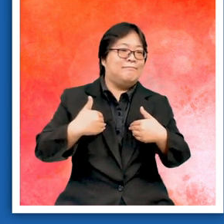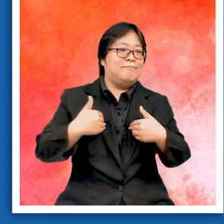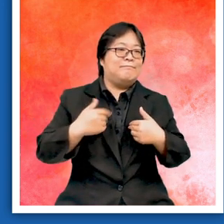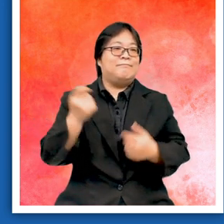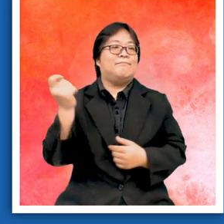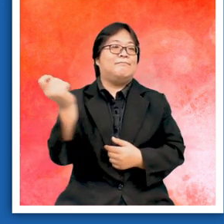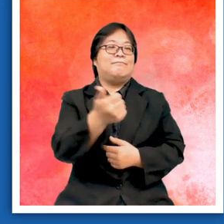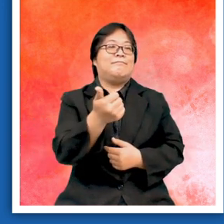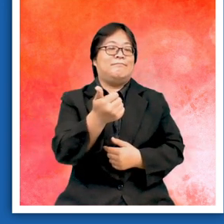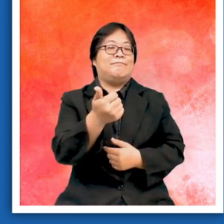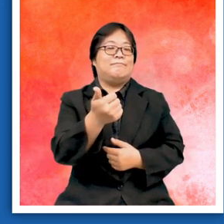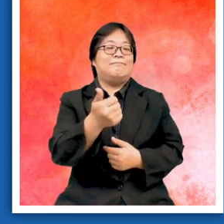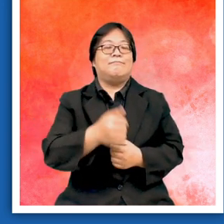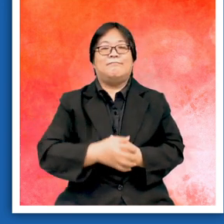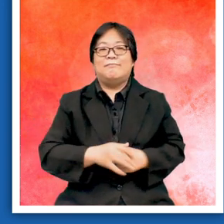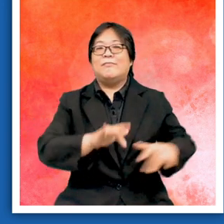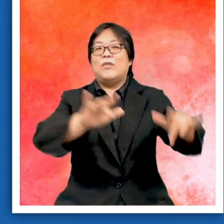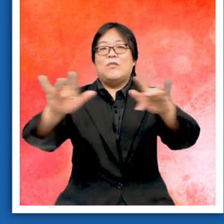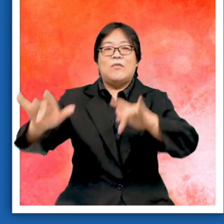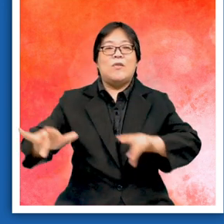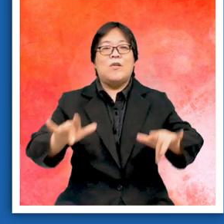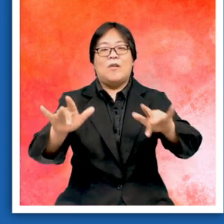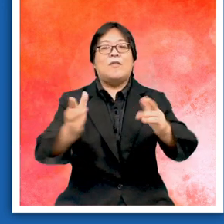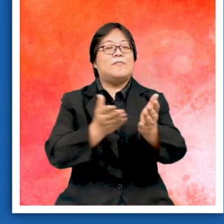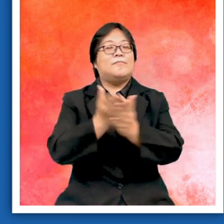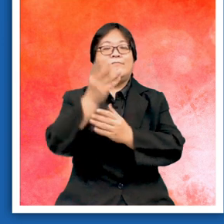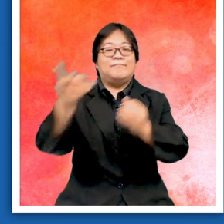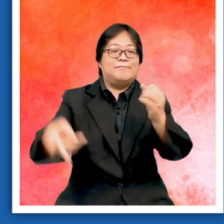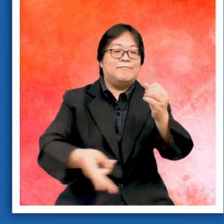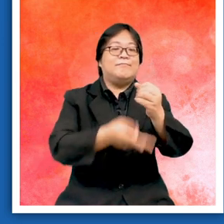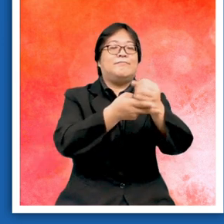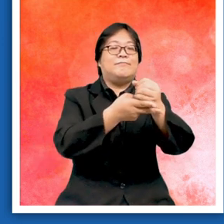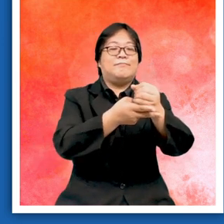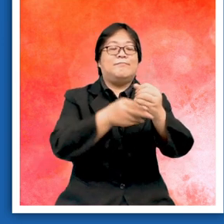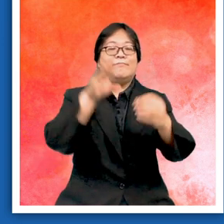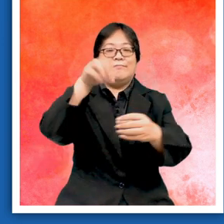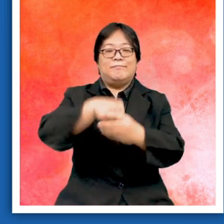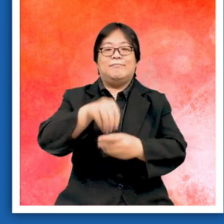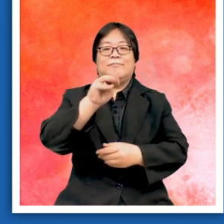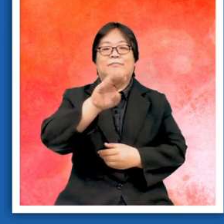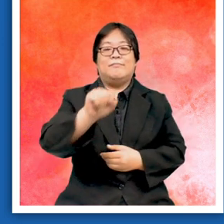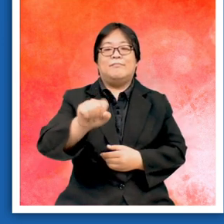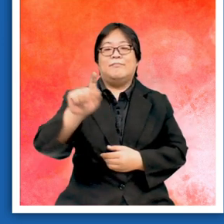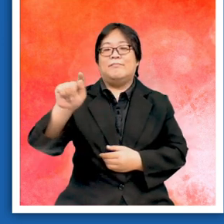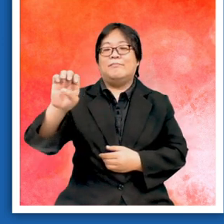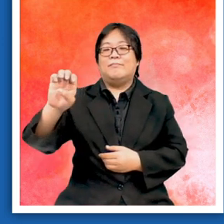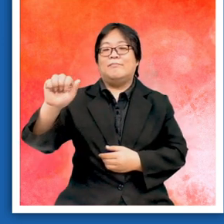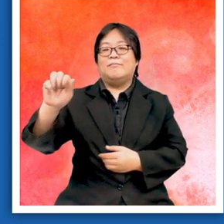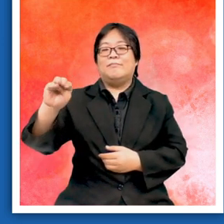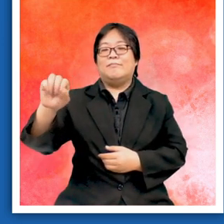online classes conducted and recorded in Microsoft Teams.